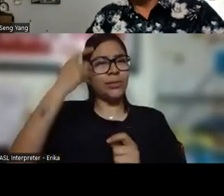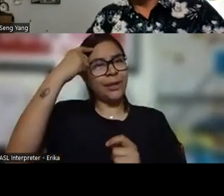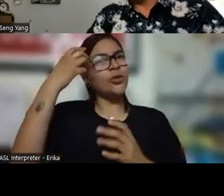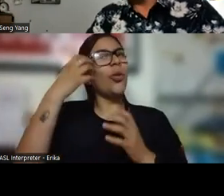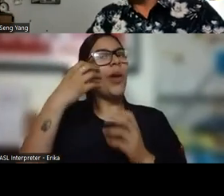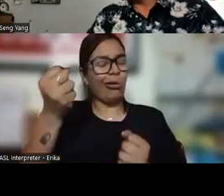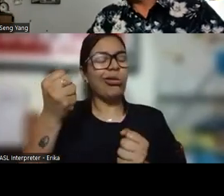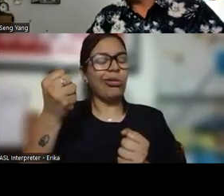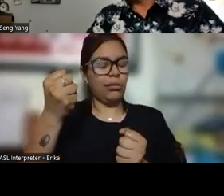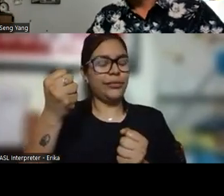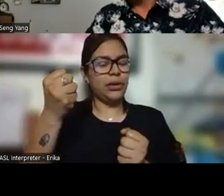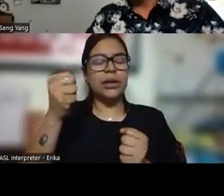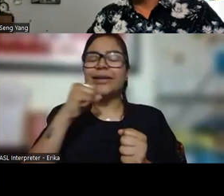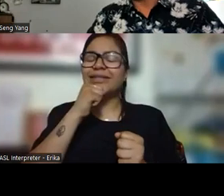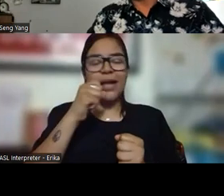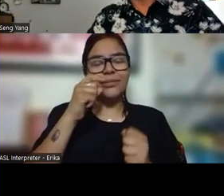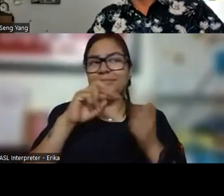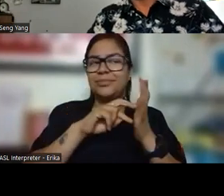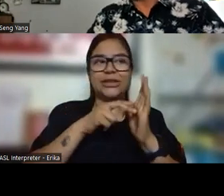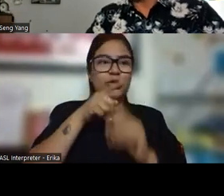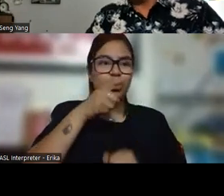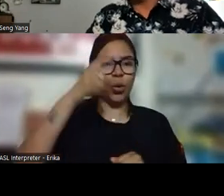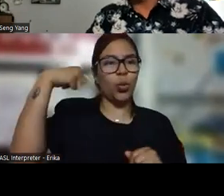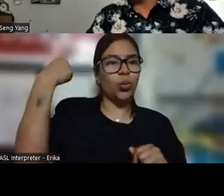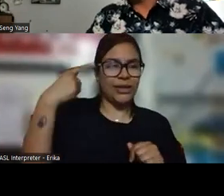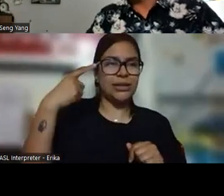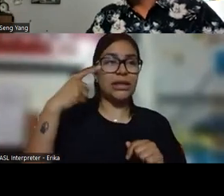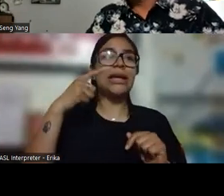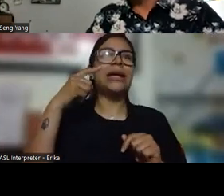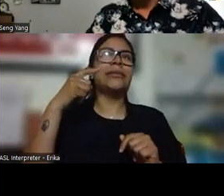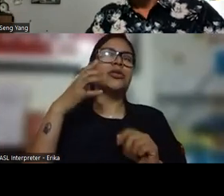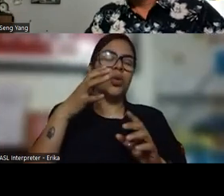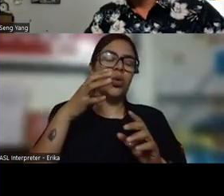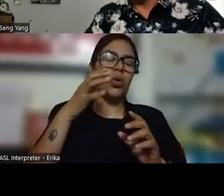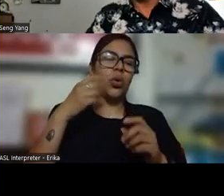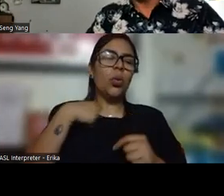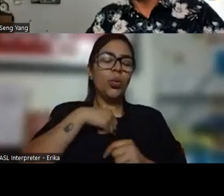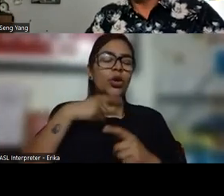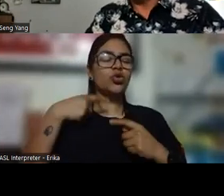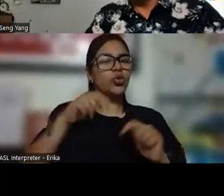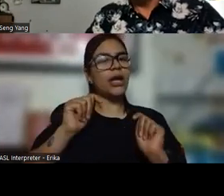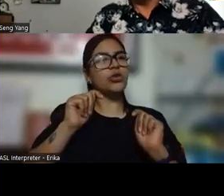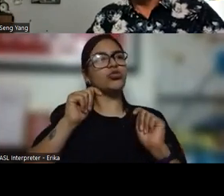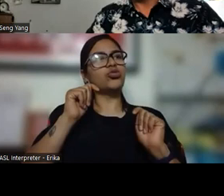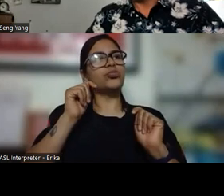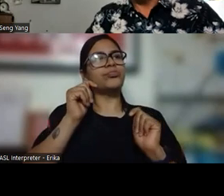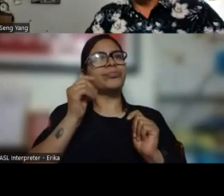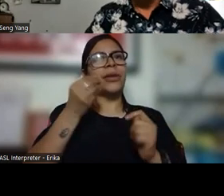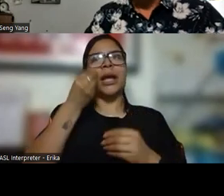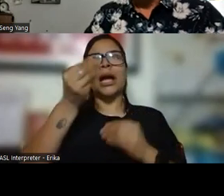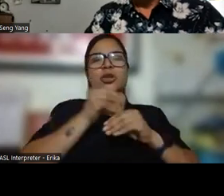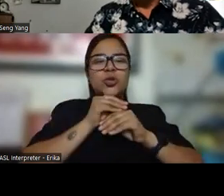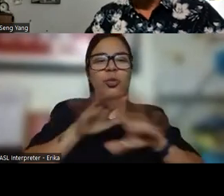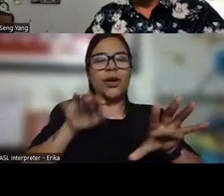consider that you're crazy, you go there because you get help. So that's kind of education outreach that we give to the community, so